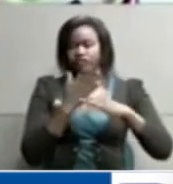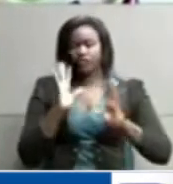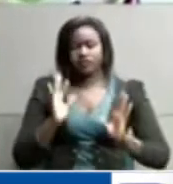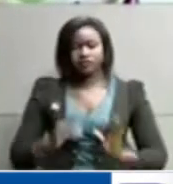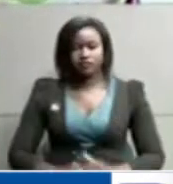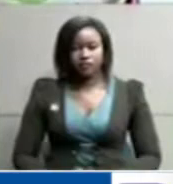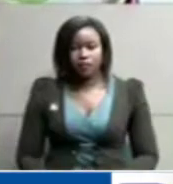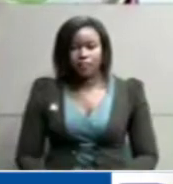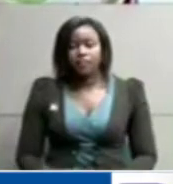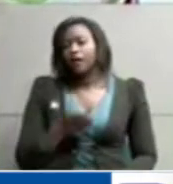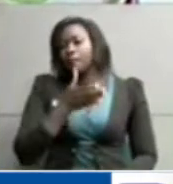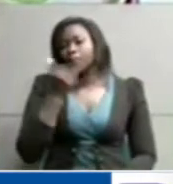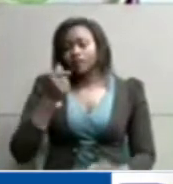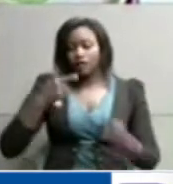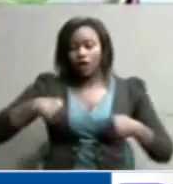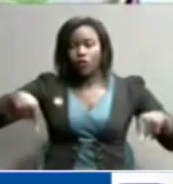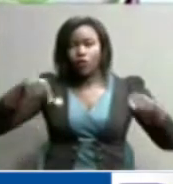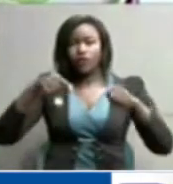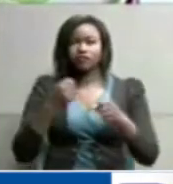It is better we save